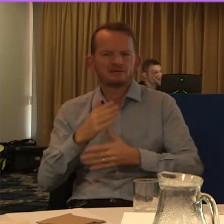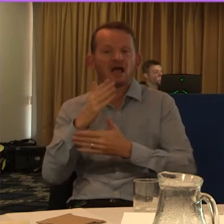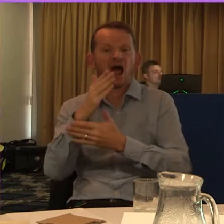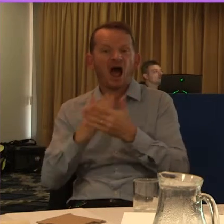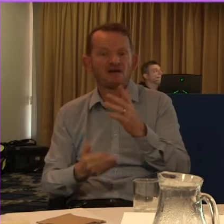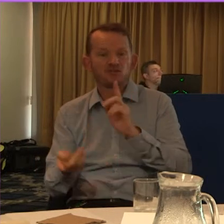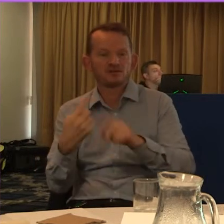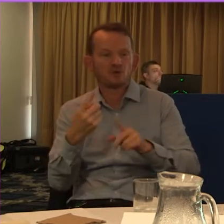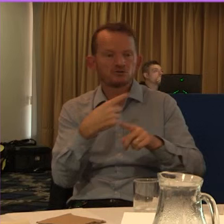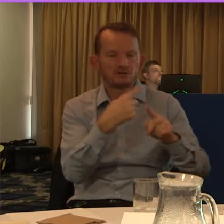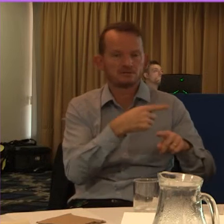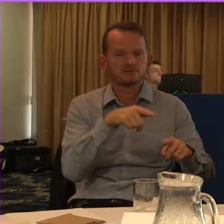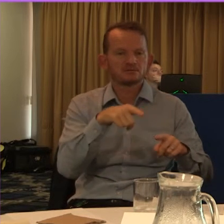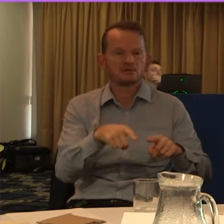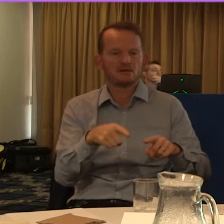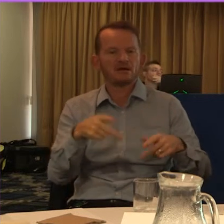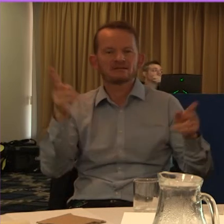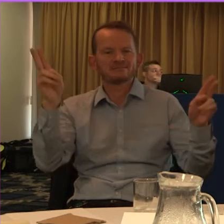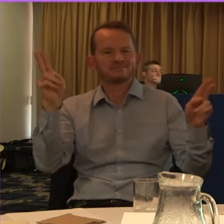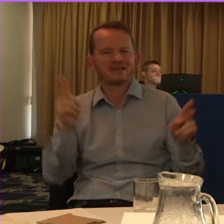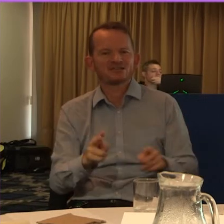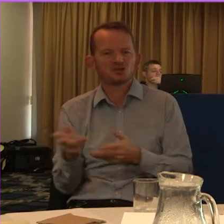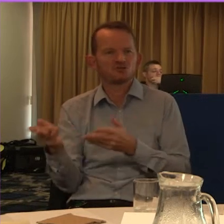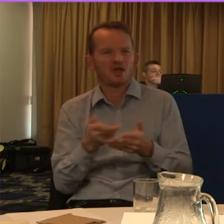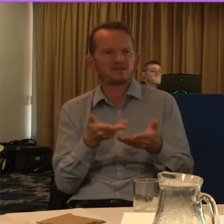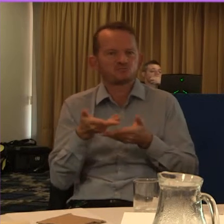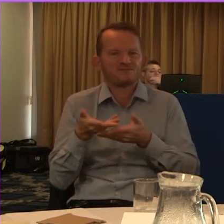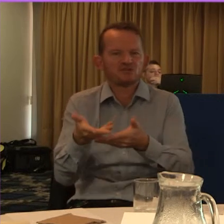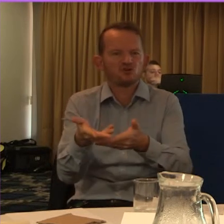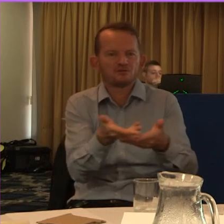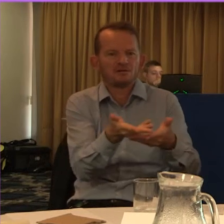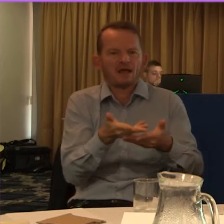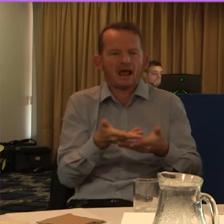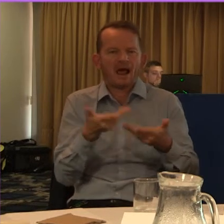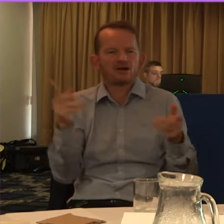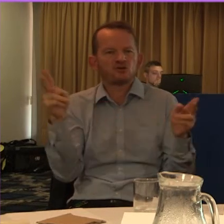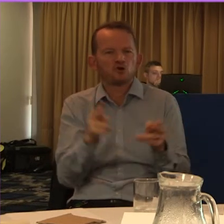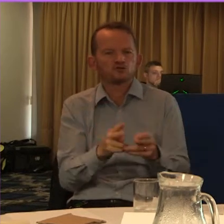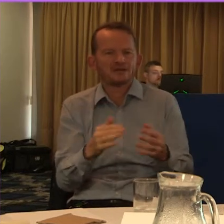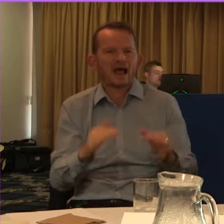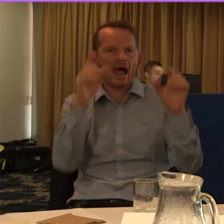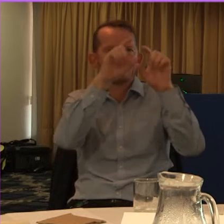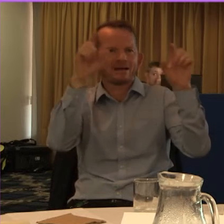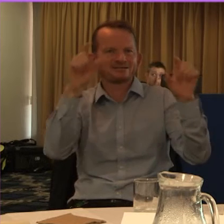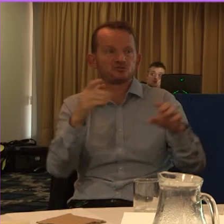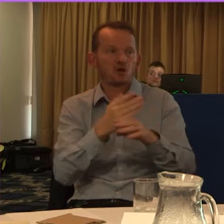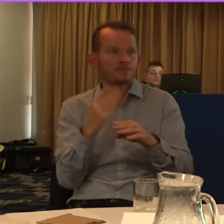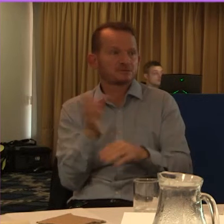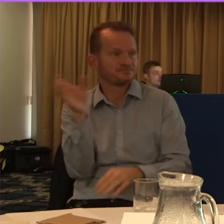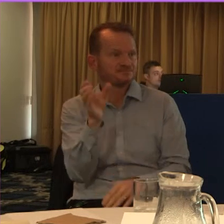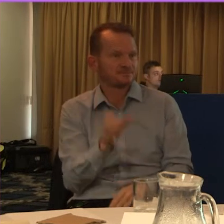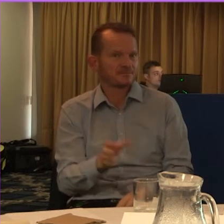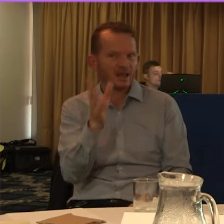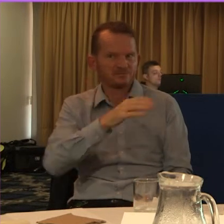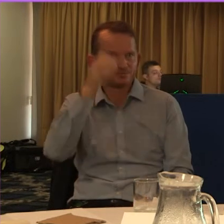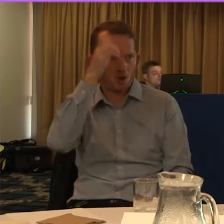of the respondents early this year reported a reduction in service provision and a reduction in higher banded posts. And I think some of that will be